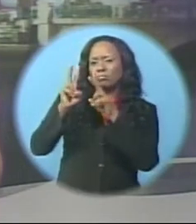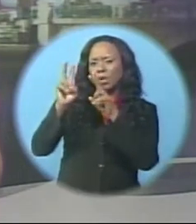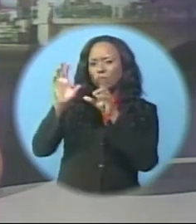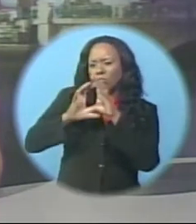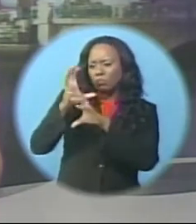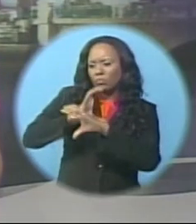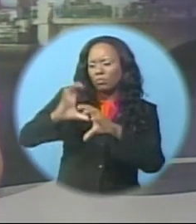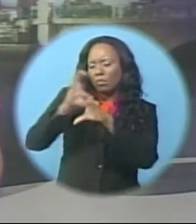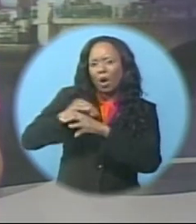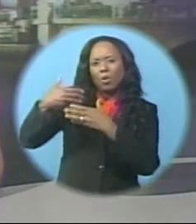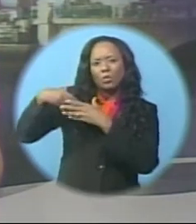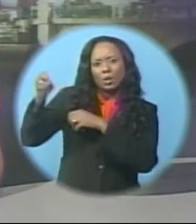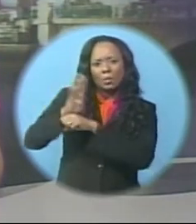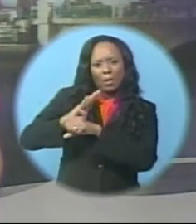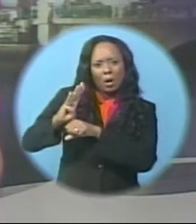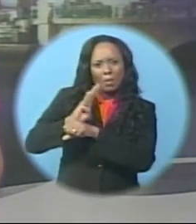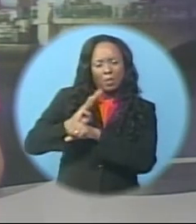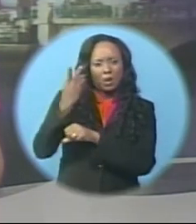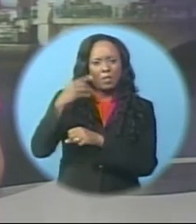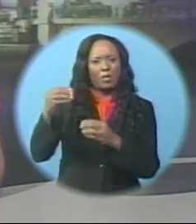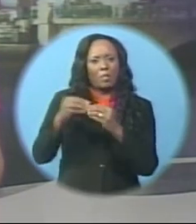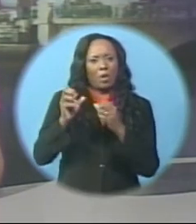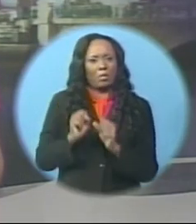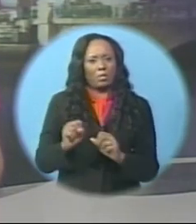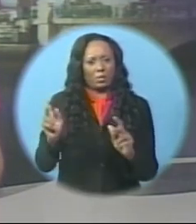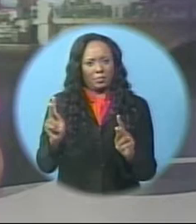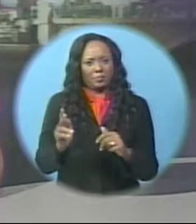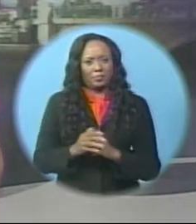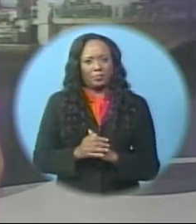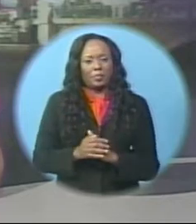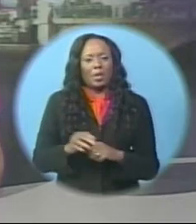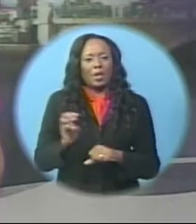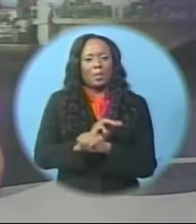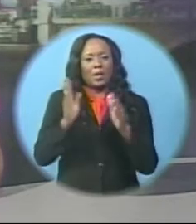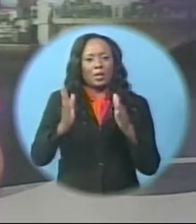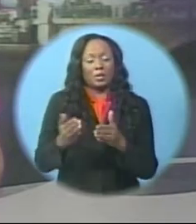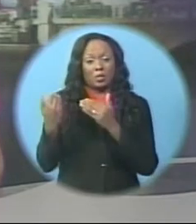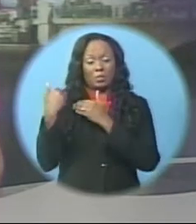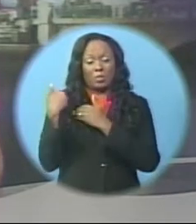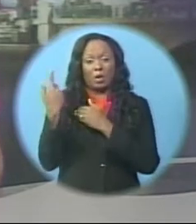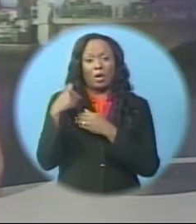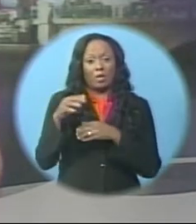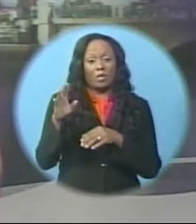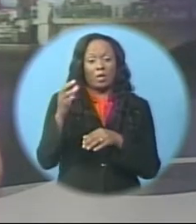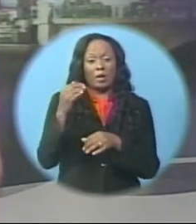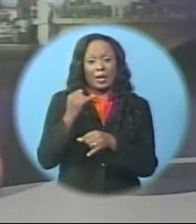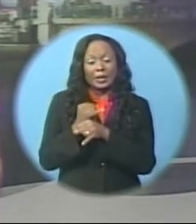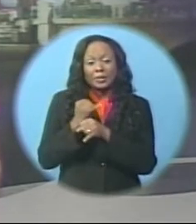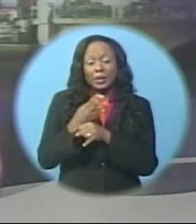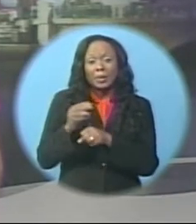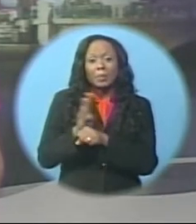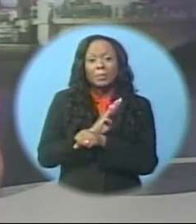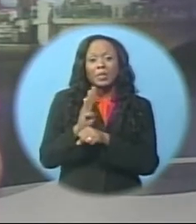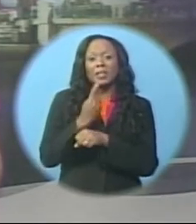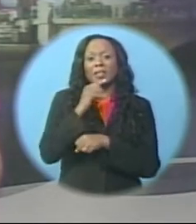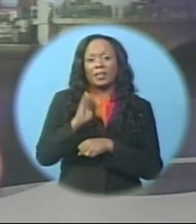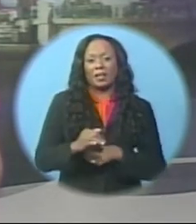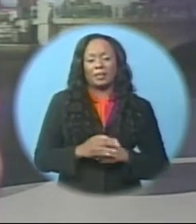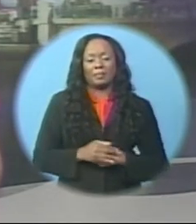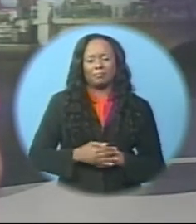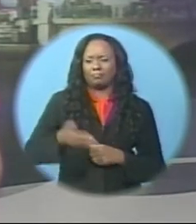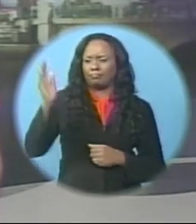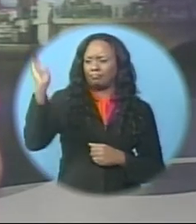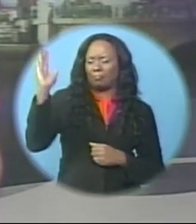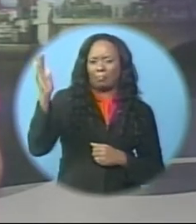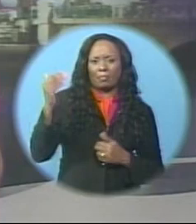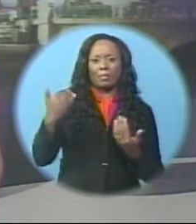International Business, Commerce and Small Business Development, Dalvin Innes. Speaking during the budget debate in Parliament this afternoon, Mr. Innes says